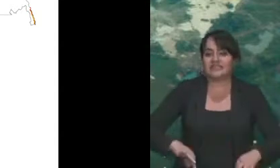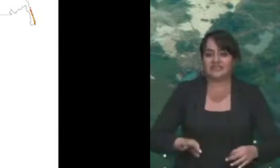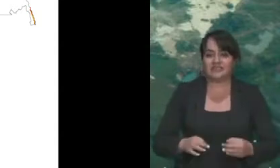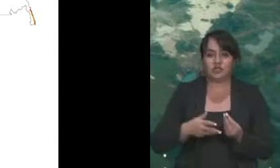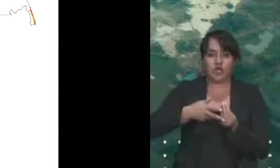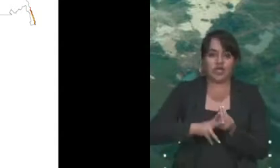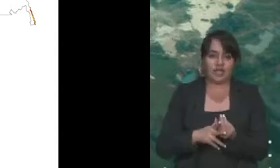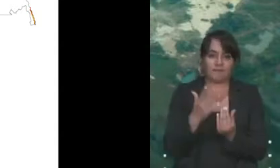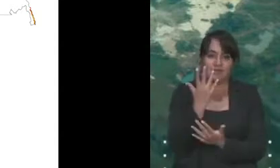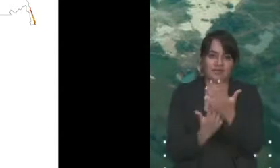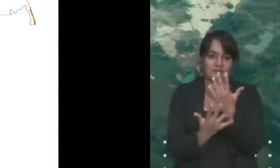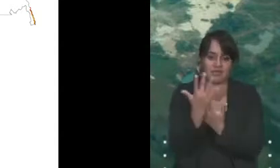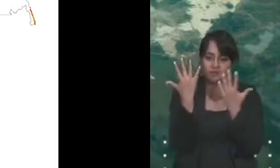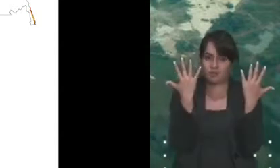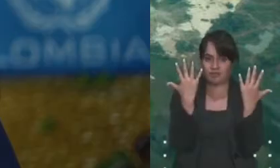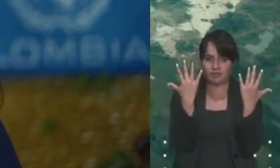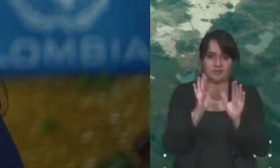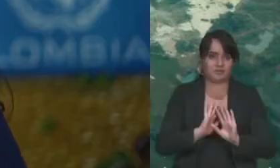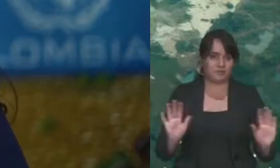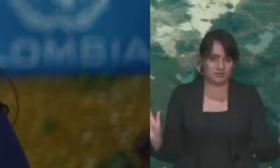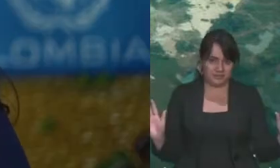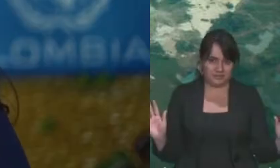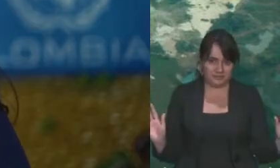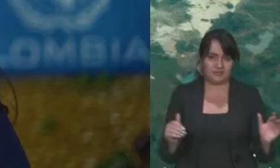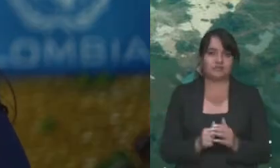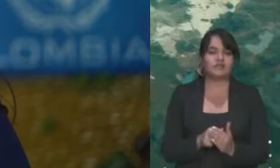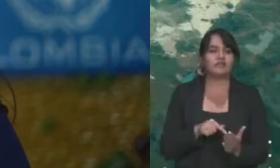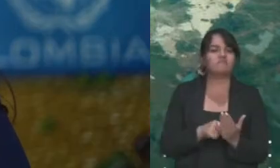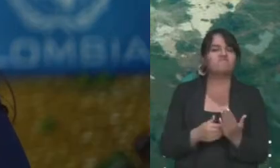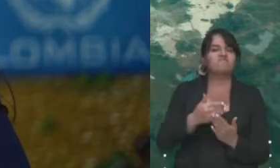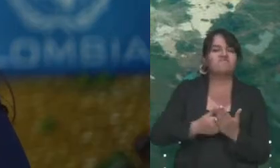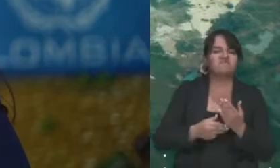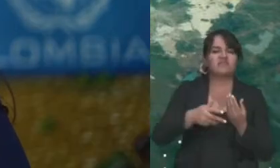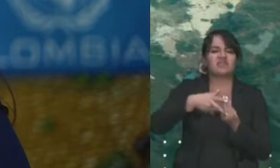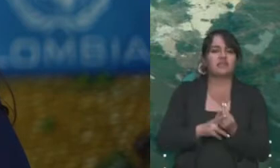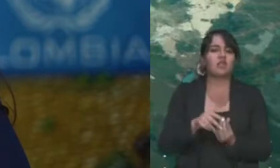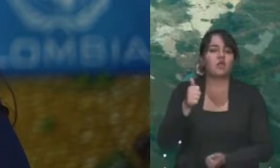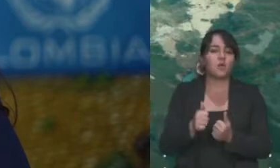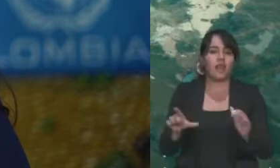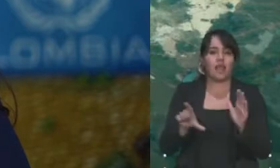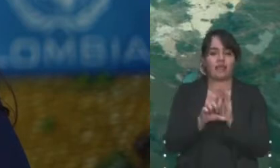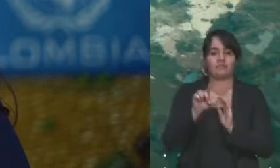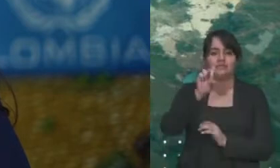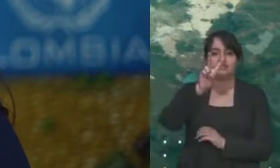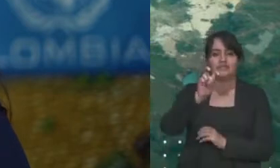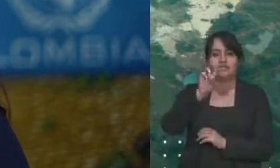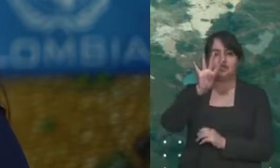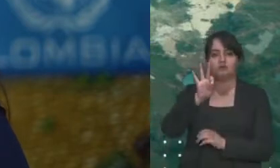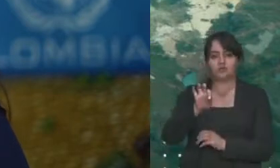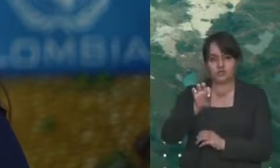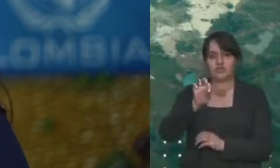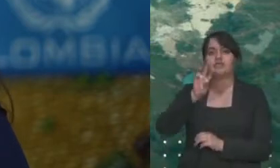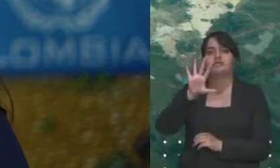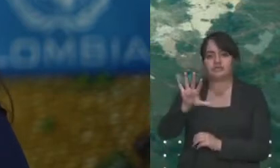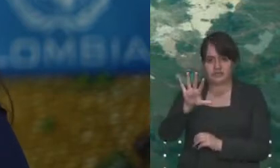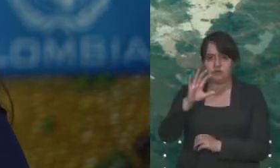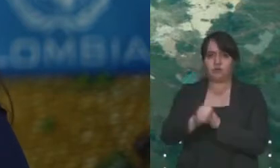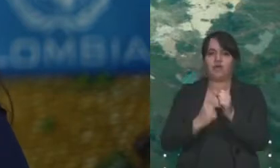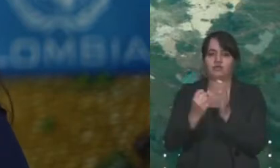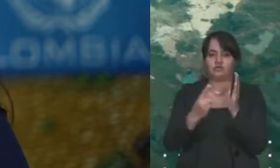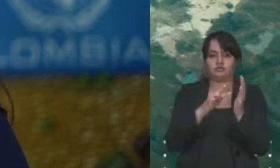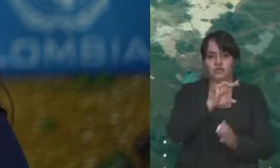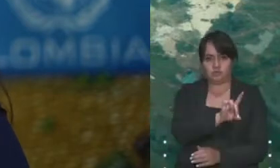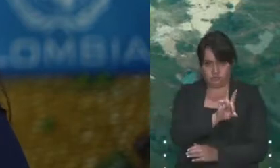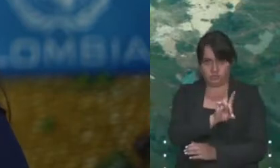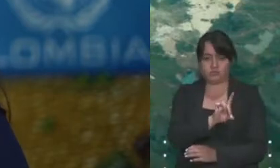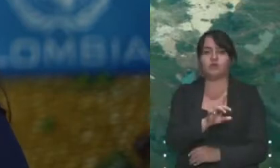manual tools. And here we have certain figures. Those requests for legalization framed in law 685 of